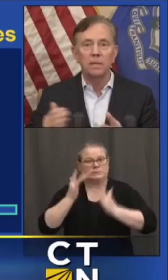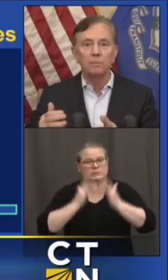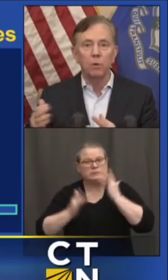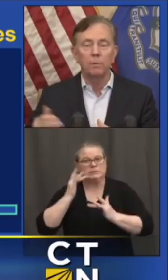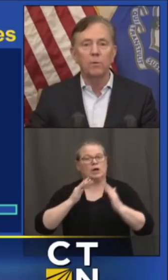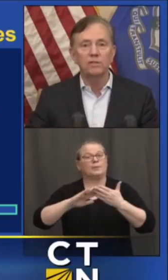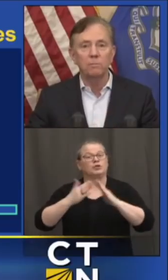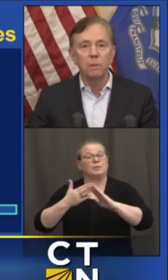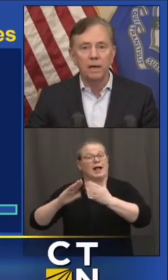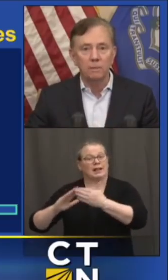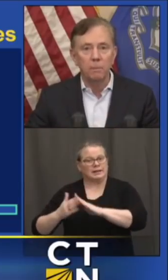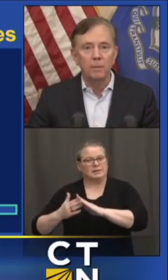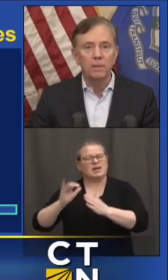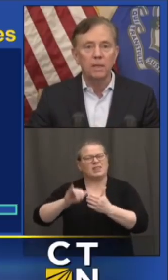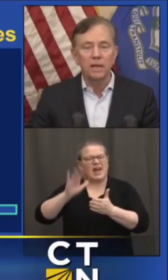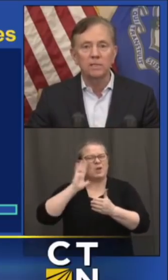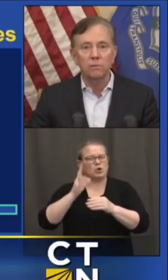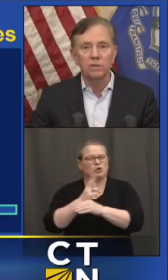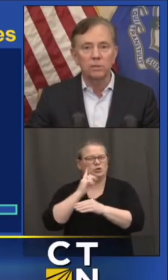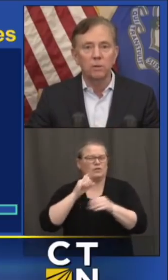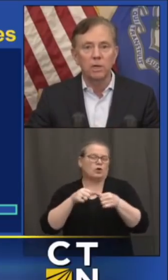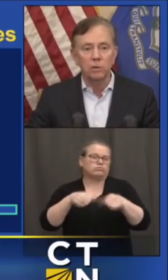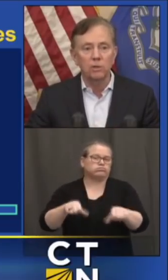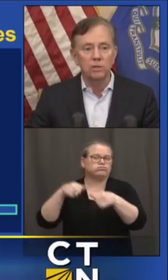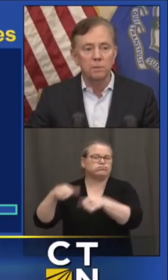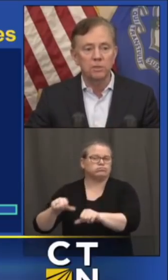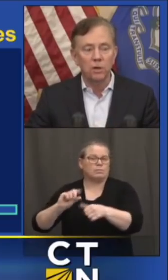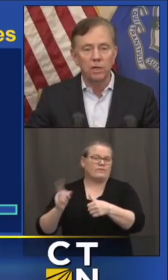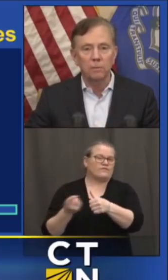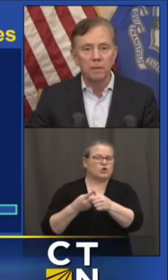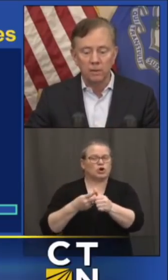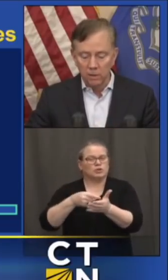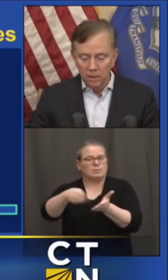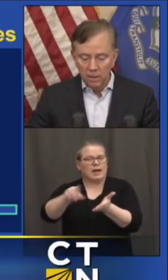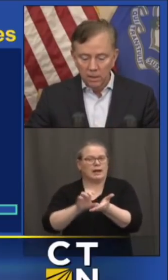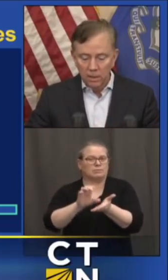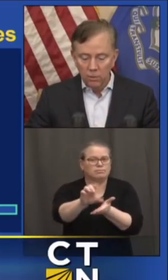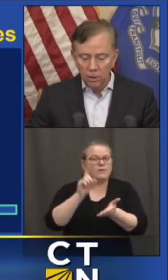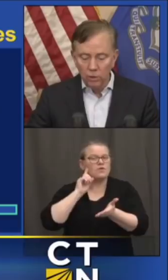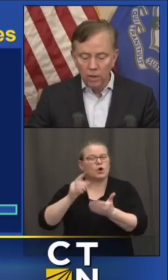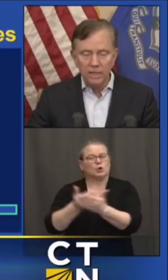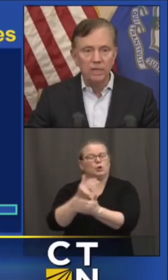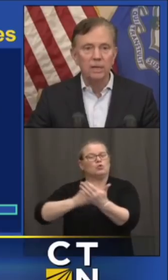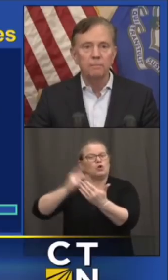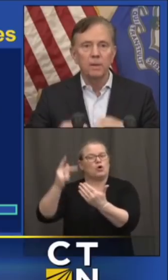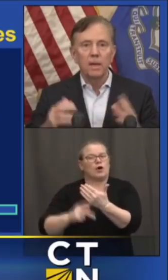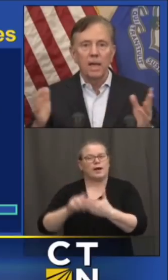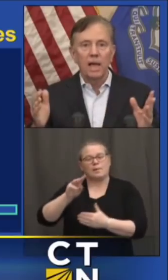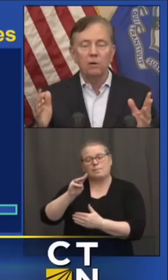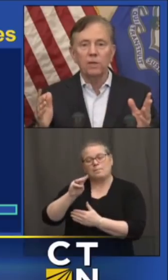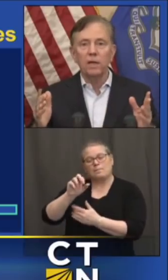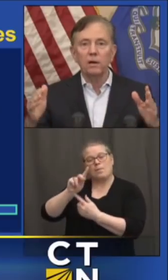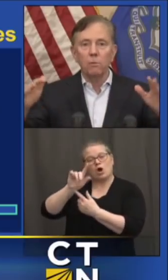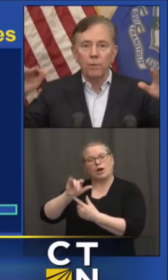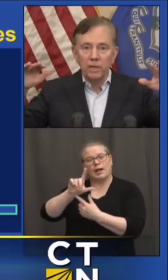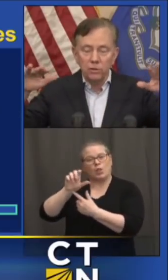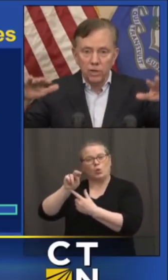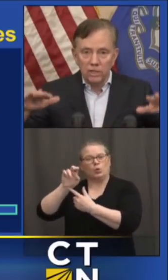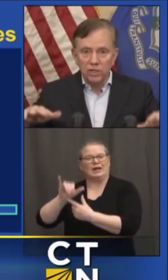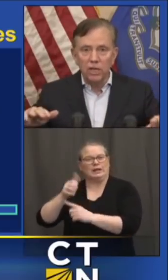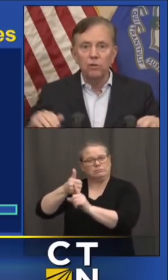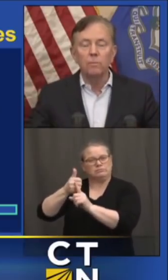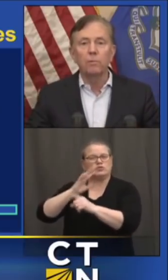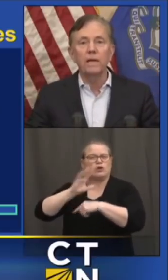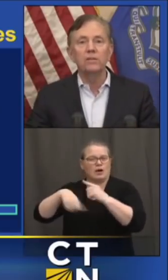pilot and a more progressive pilot payment, the likes of which Marty Looney's been talking about. You know, a good idea. Healthcare, what we can